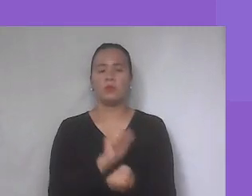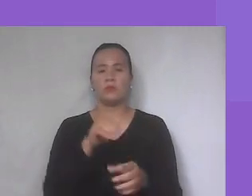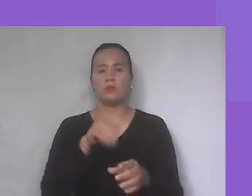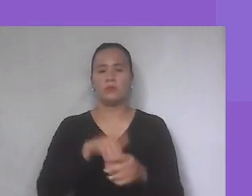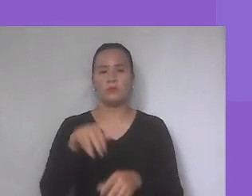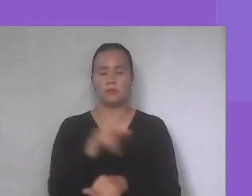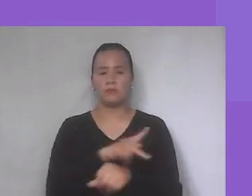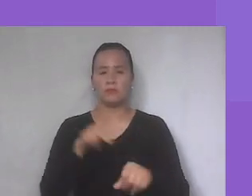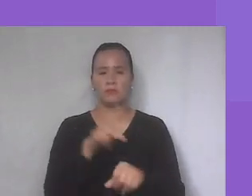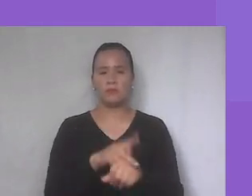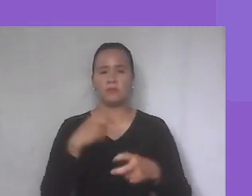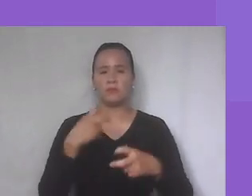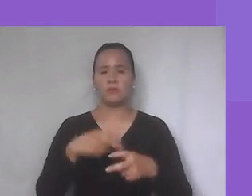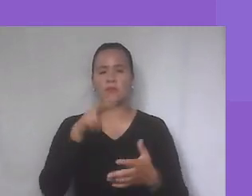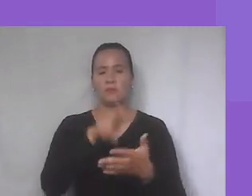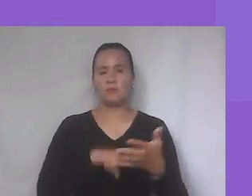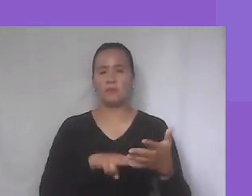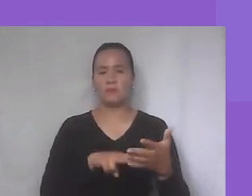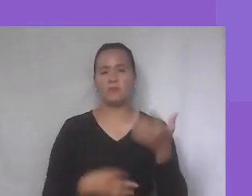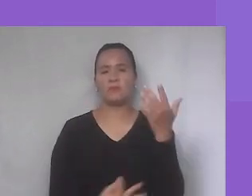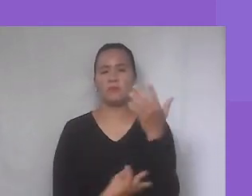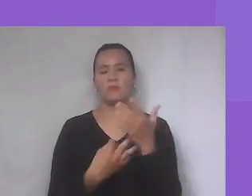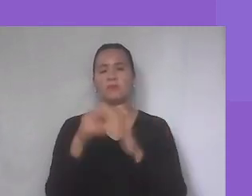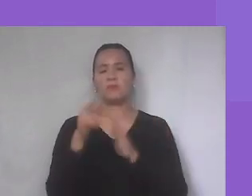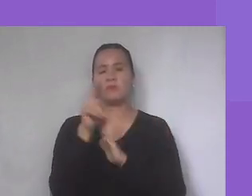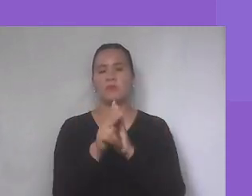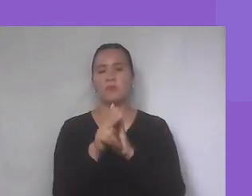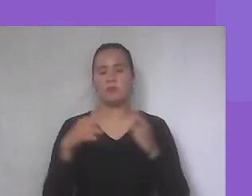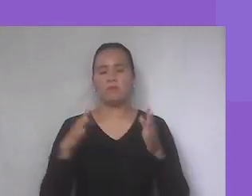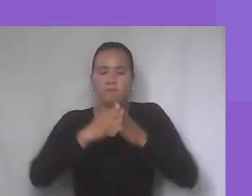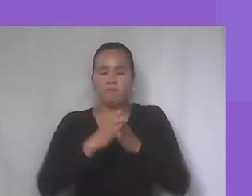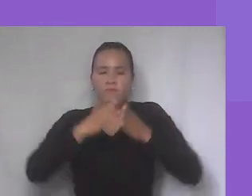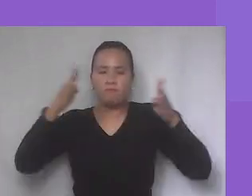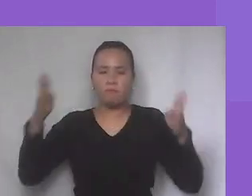Teacher Hazel has extensive experience in teaching